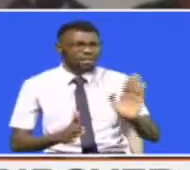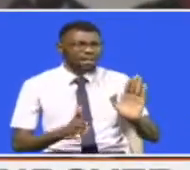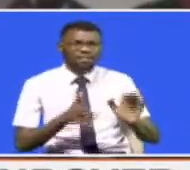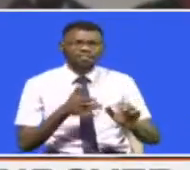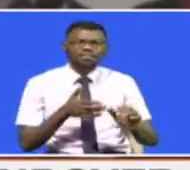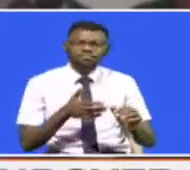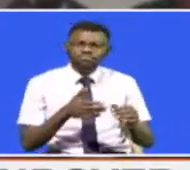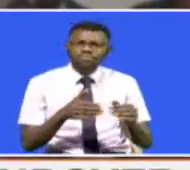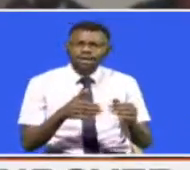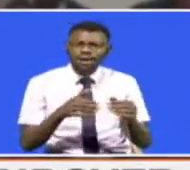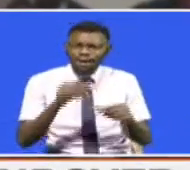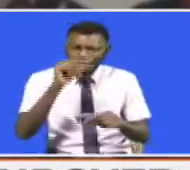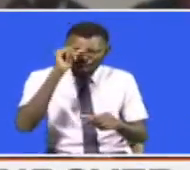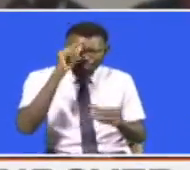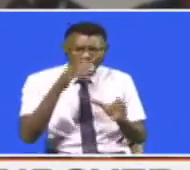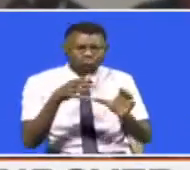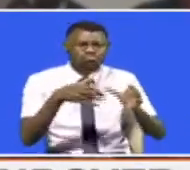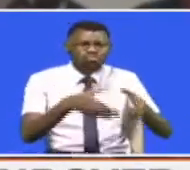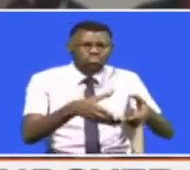agencies.